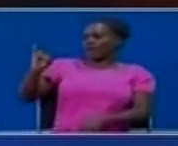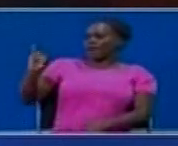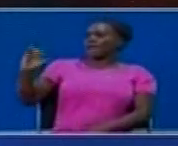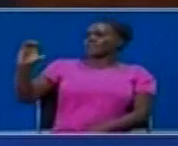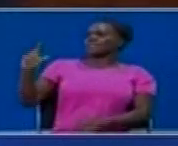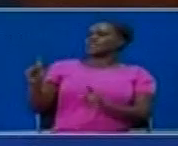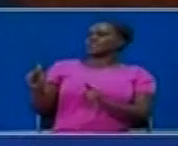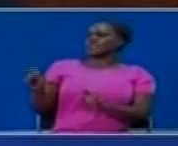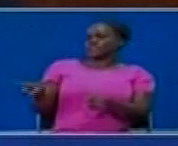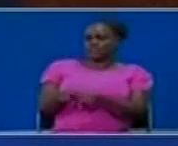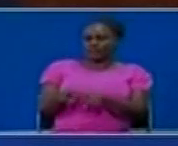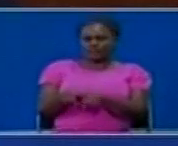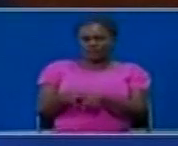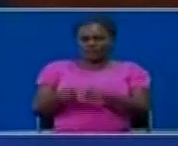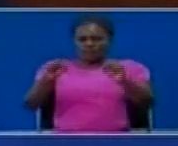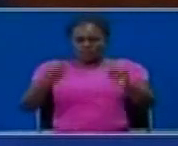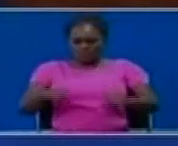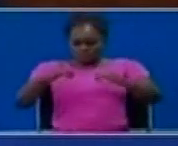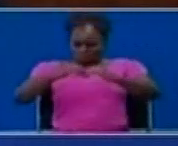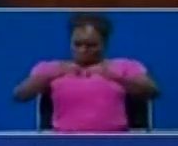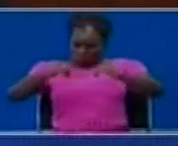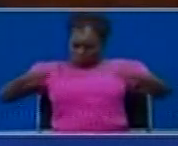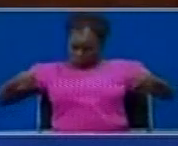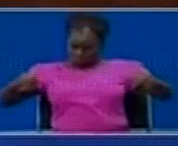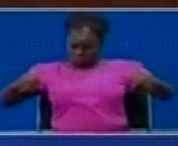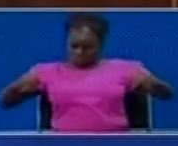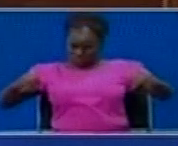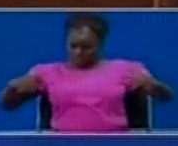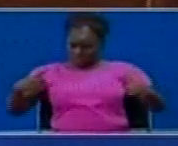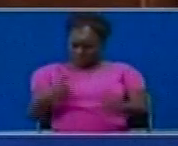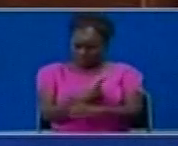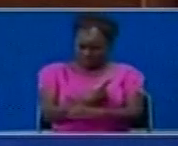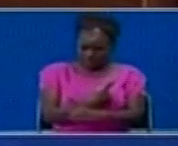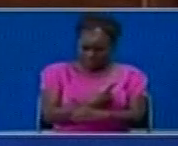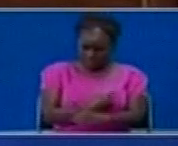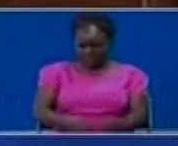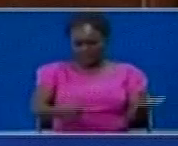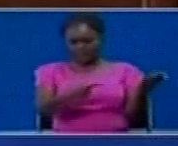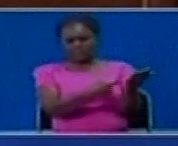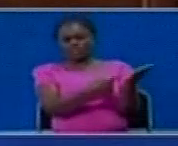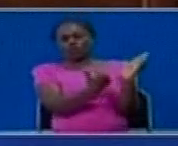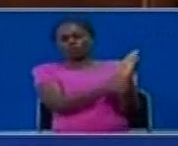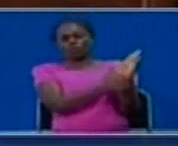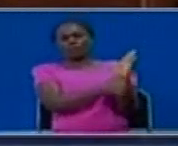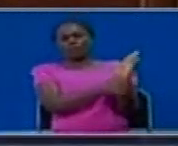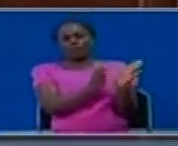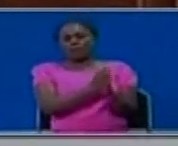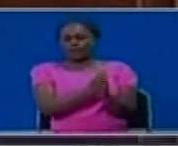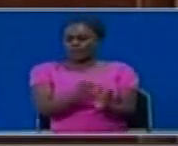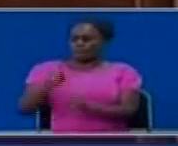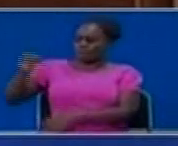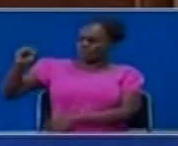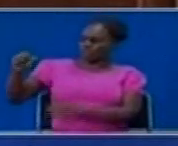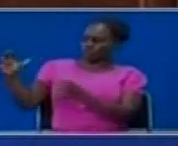as well. We must be able to separate the difference between technical issues and political